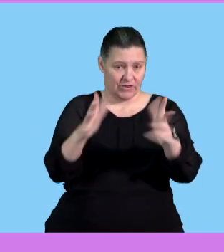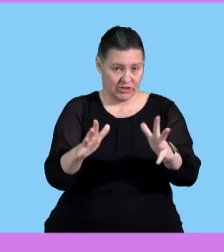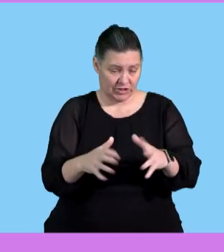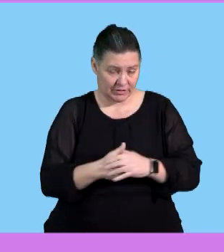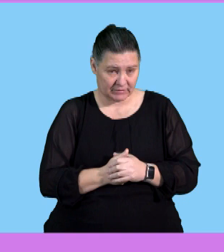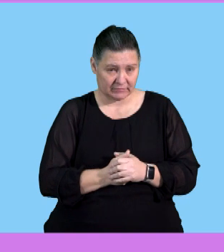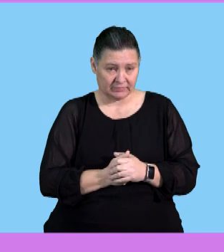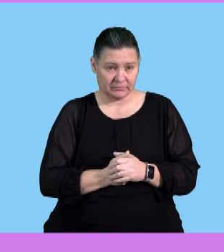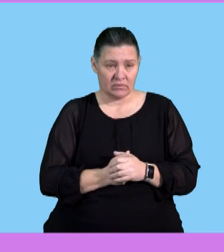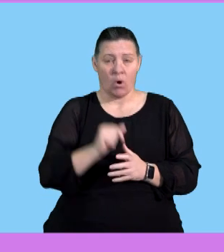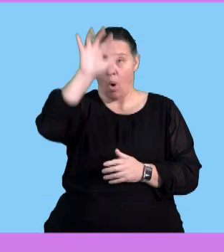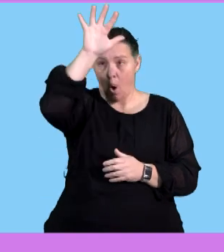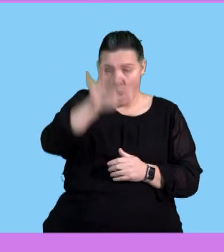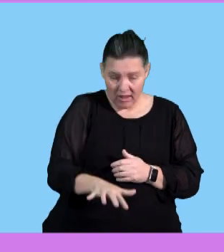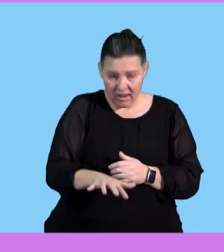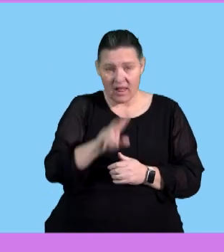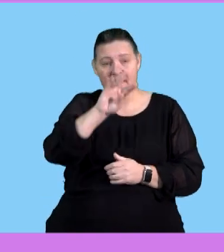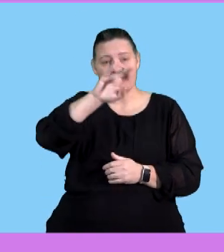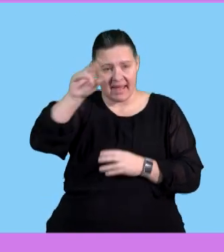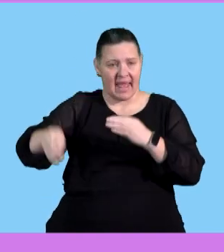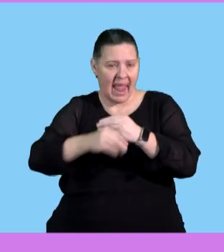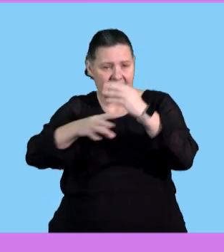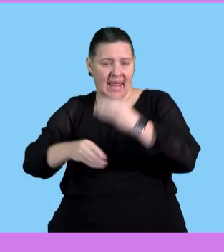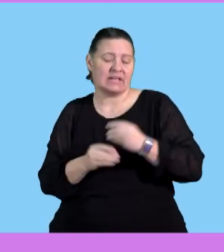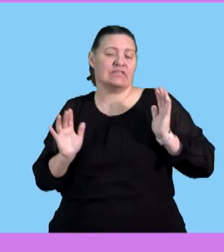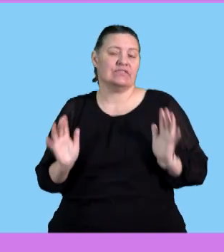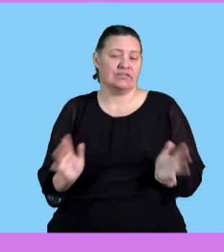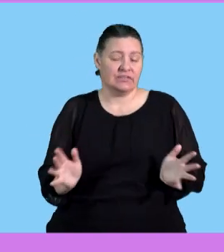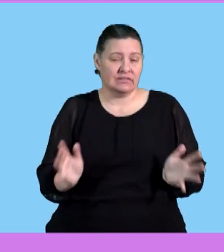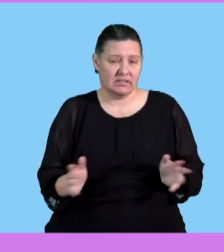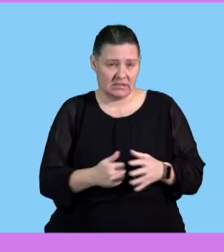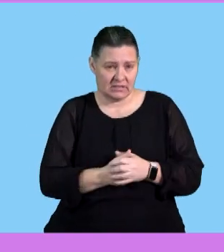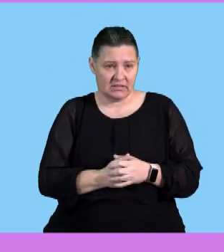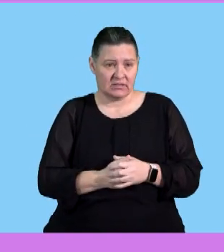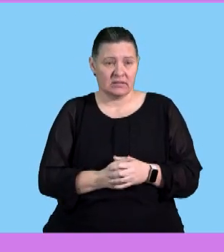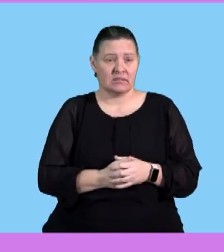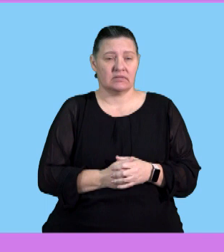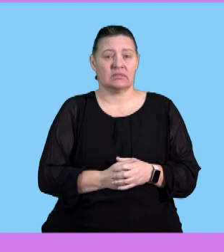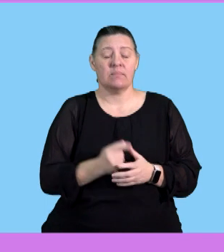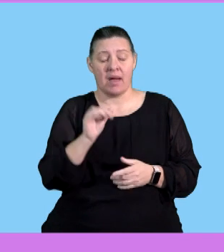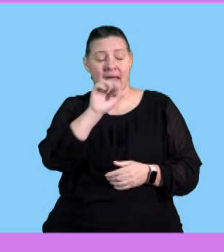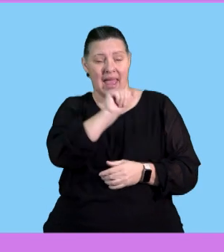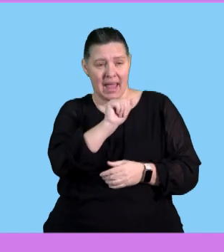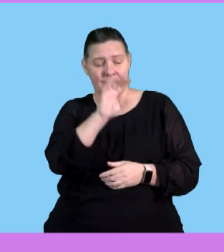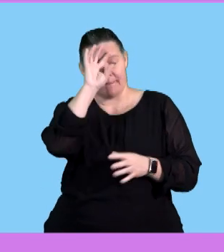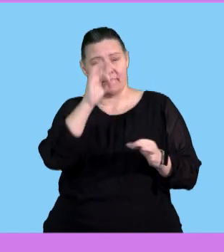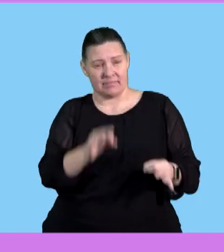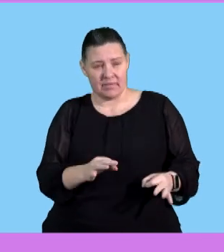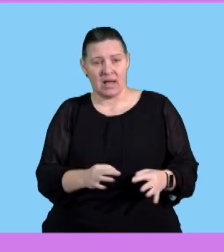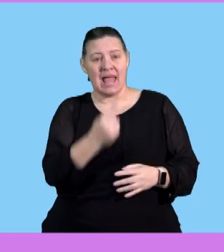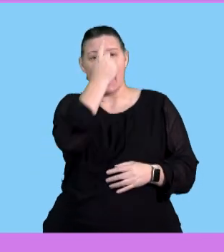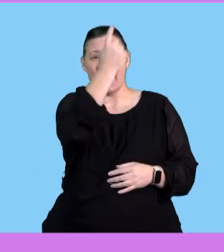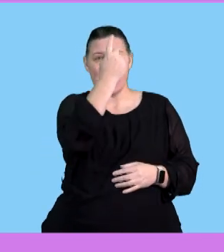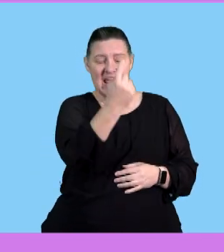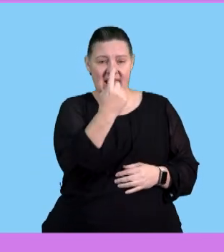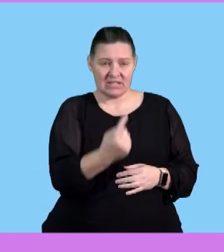it includes VAT, meaning all these items, VAT has already been included. Number A, determine